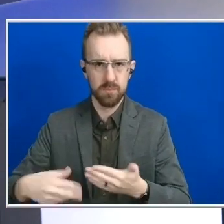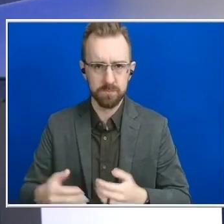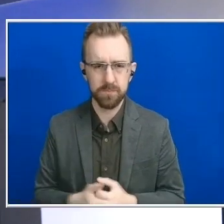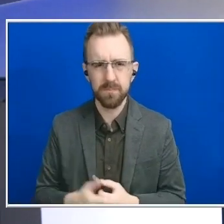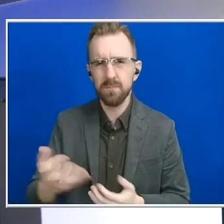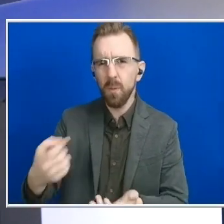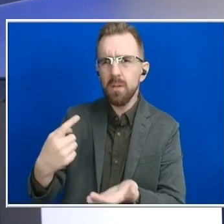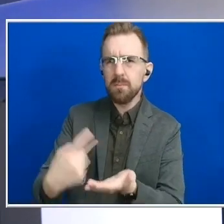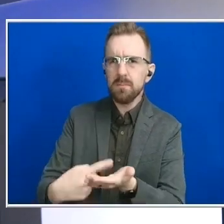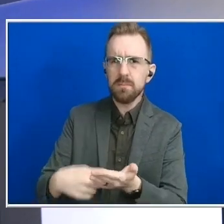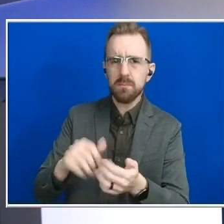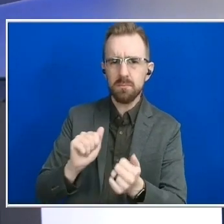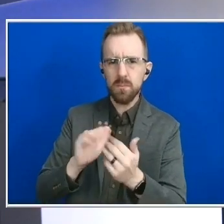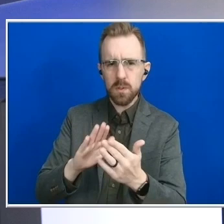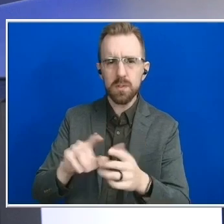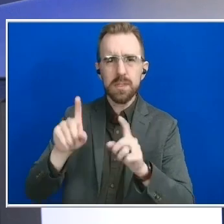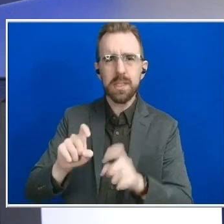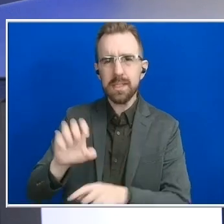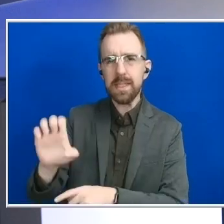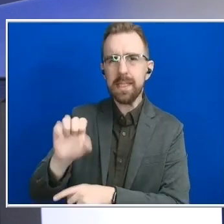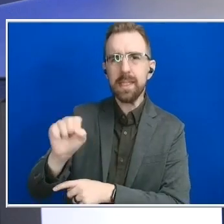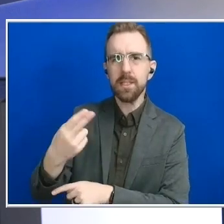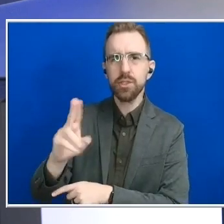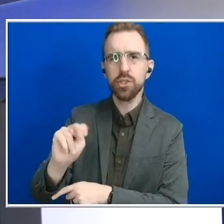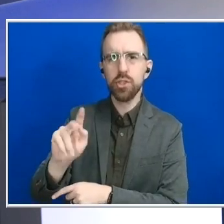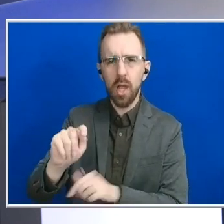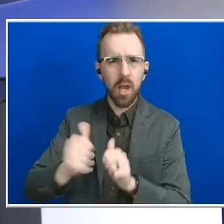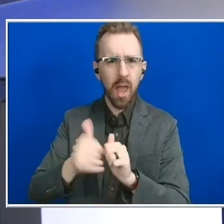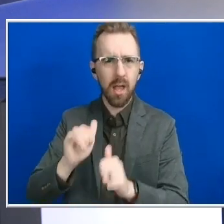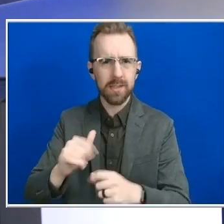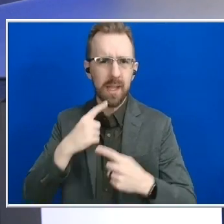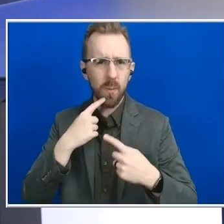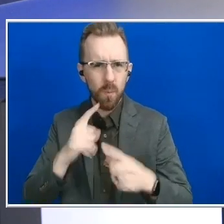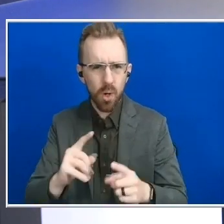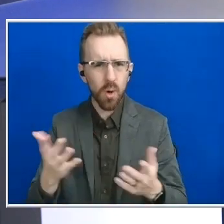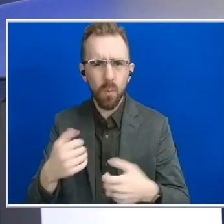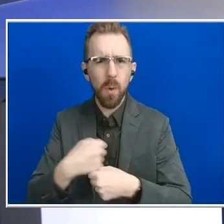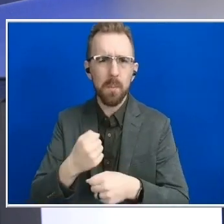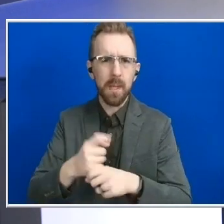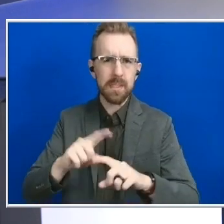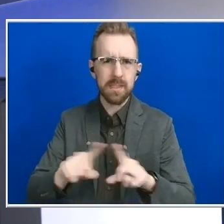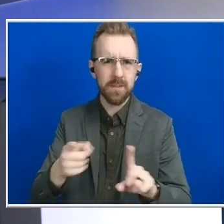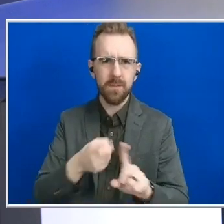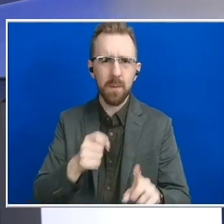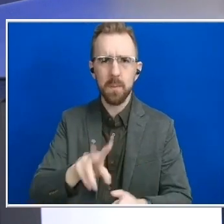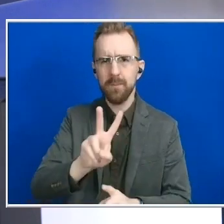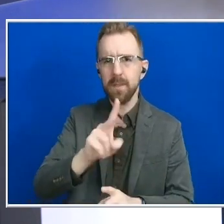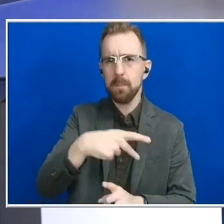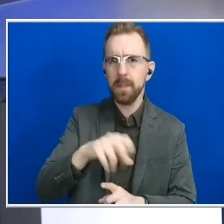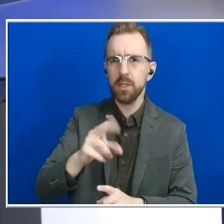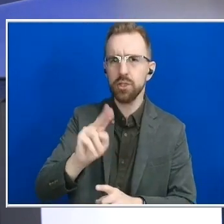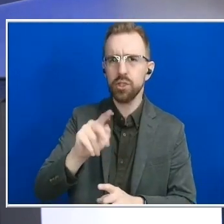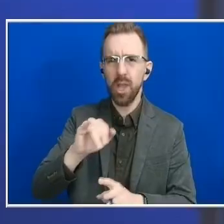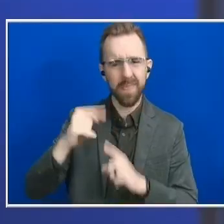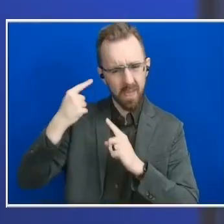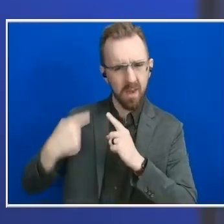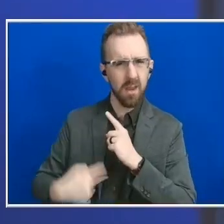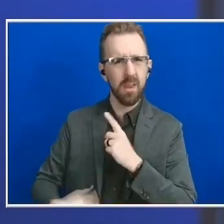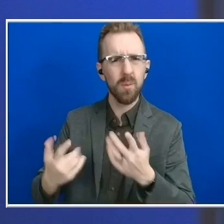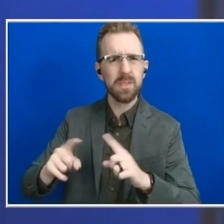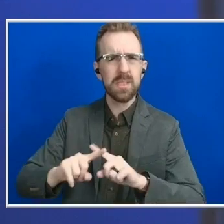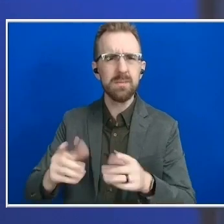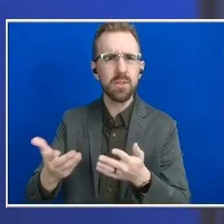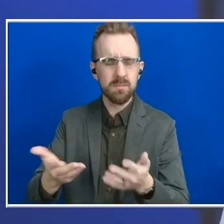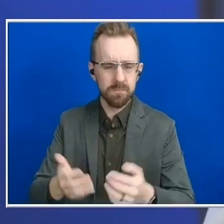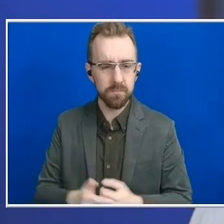the e-shunt. How does it work? What makes it different from the VP shunt that you had mentioned? To me, one of the most